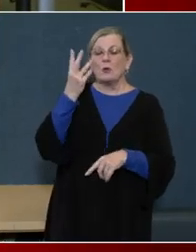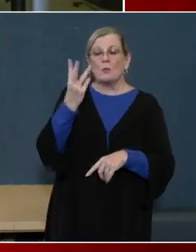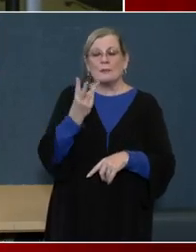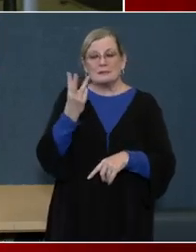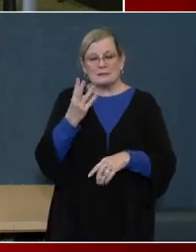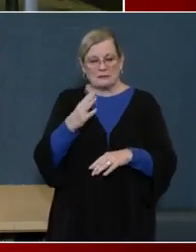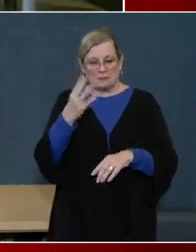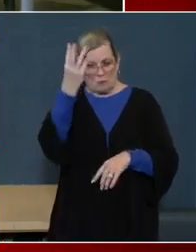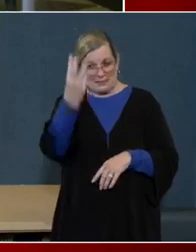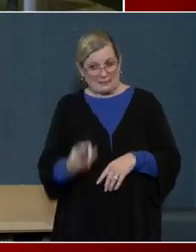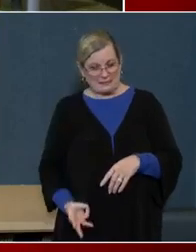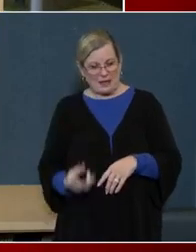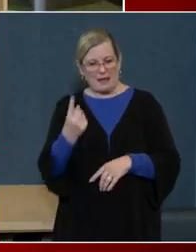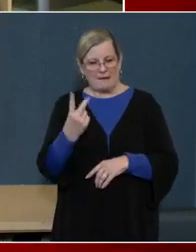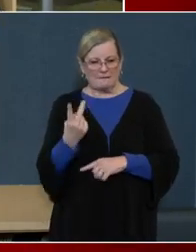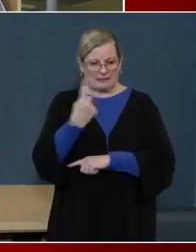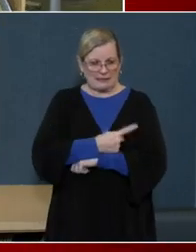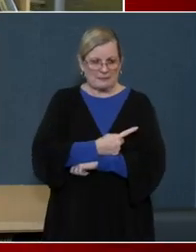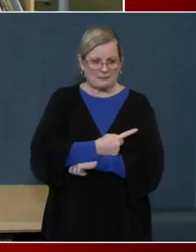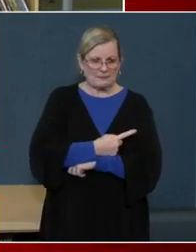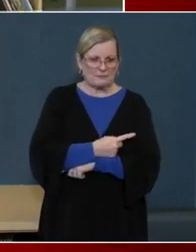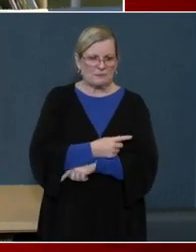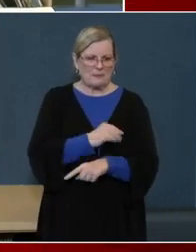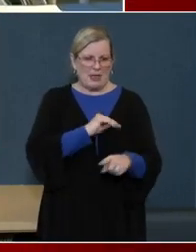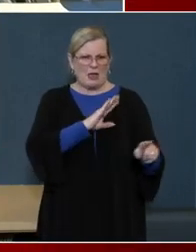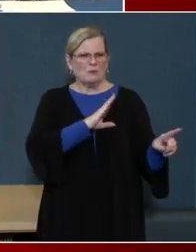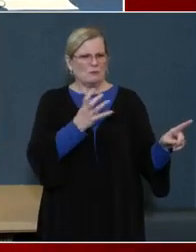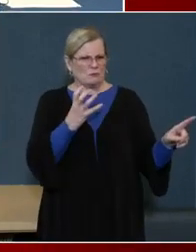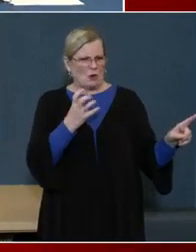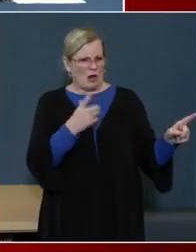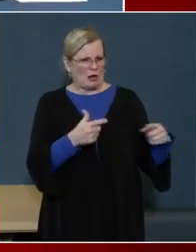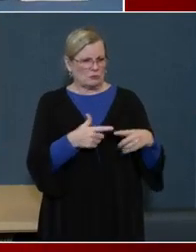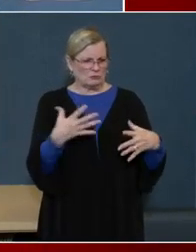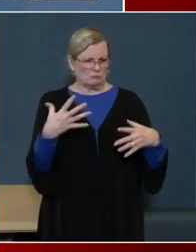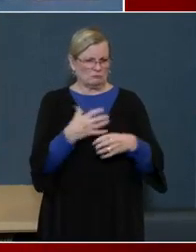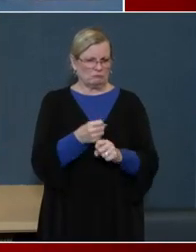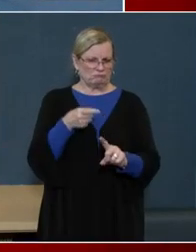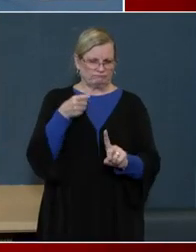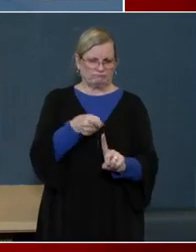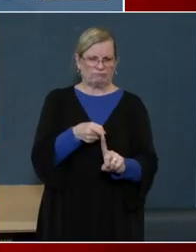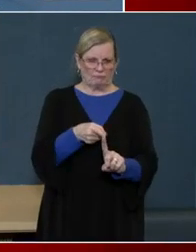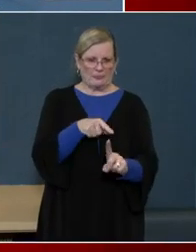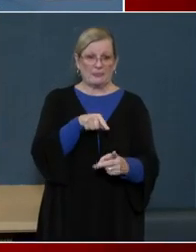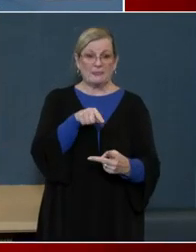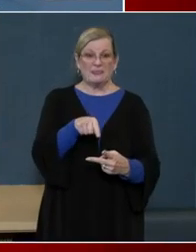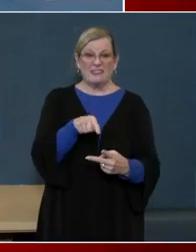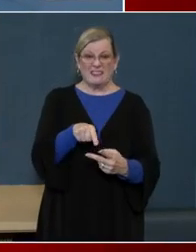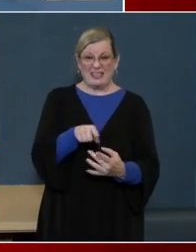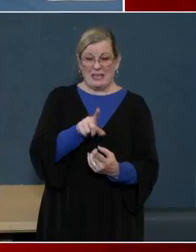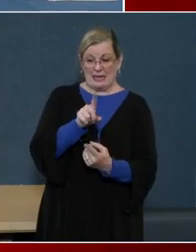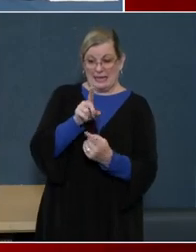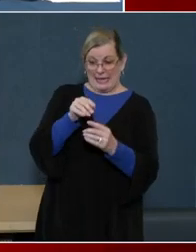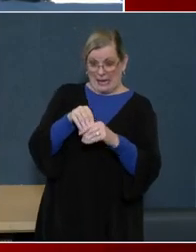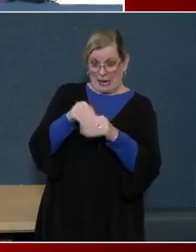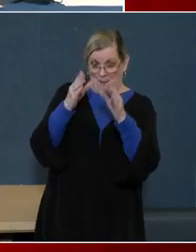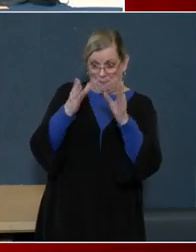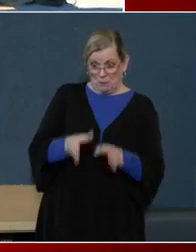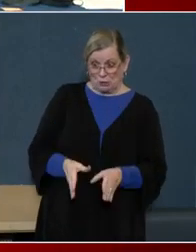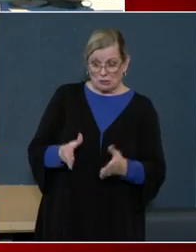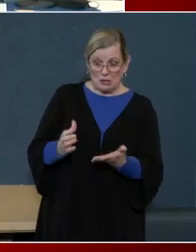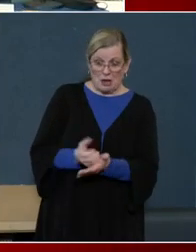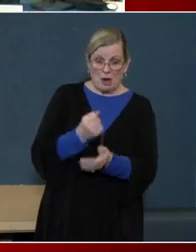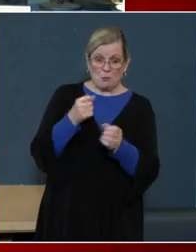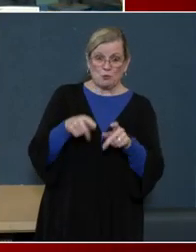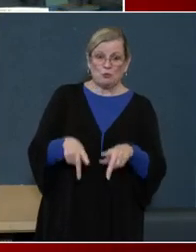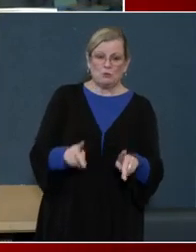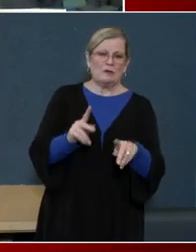To also just summarize, this in-person opportunity is now available in term two